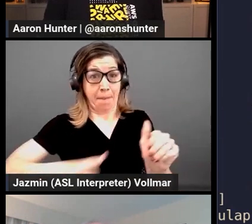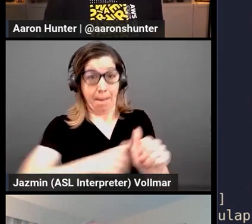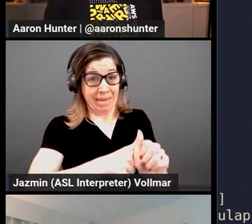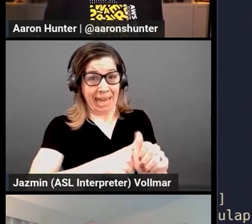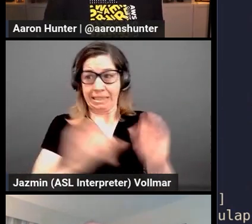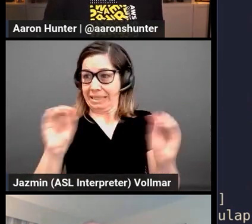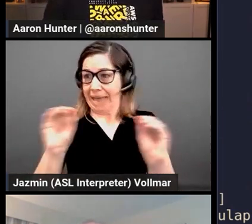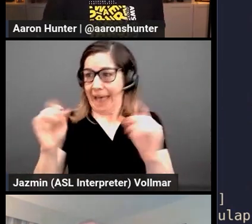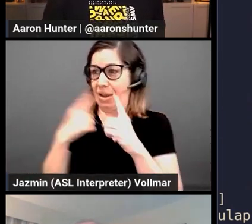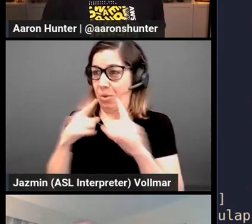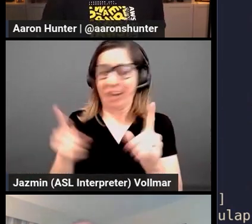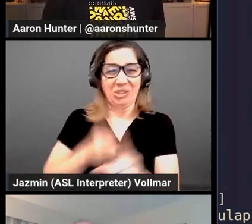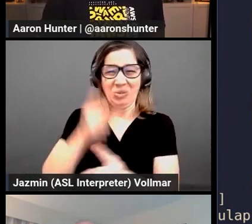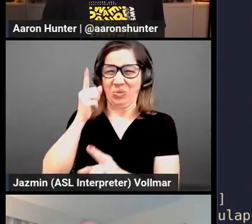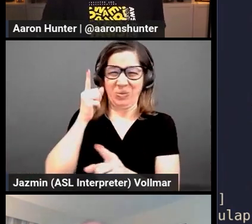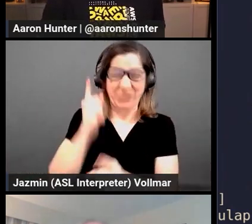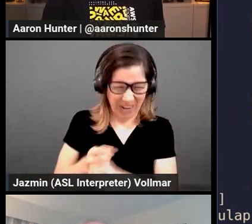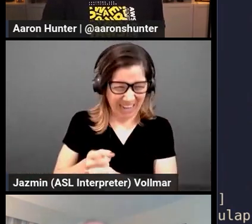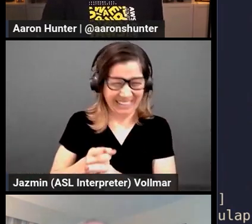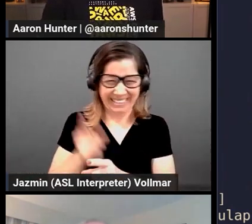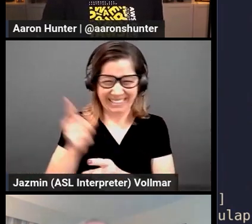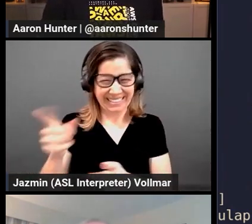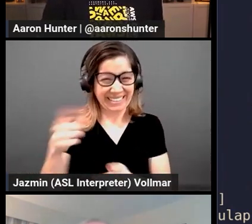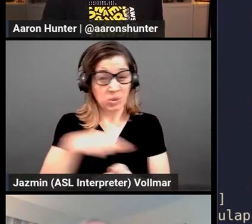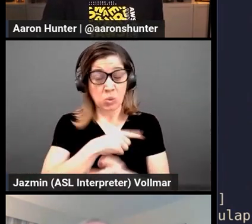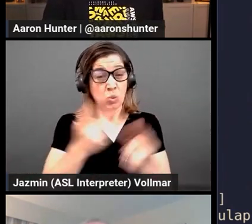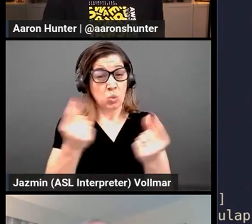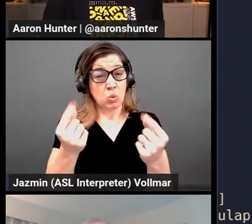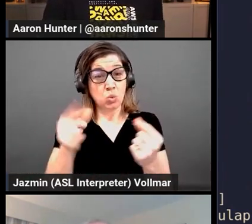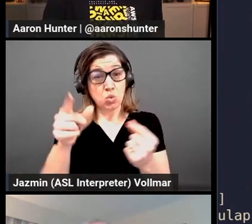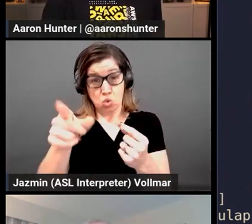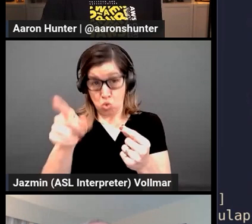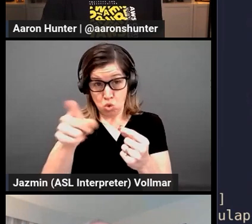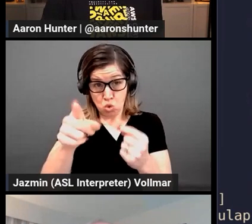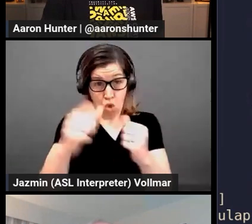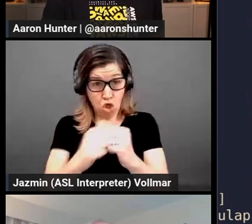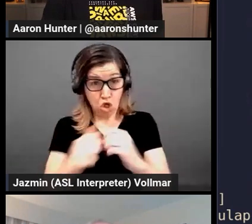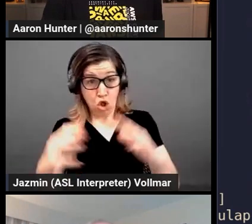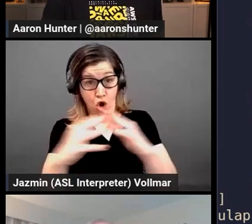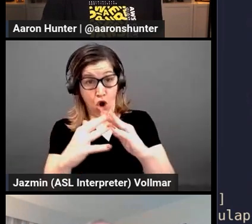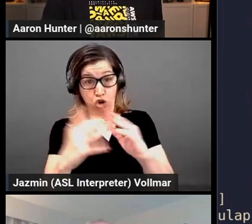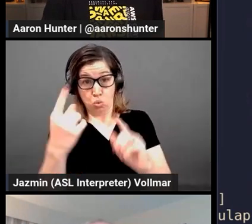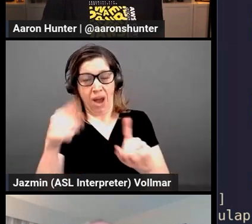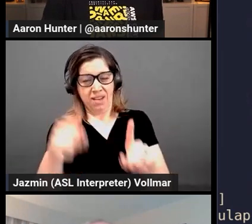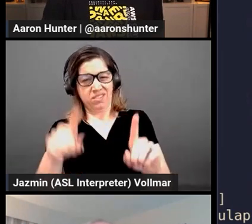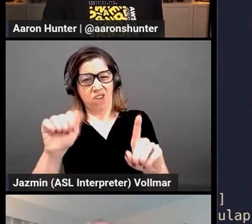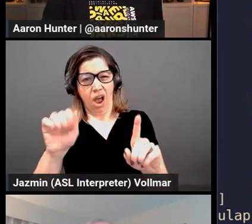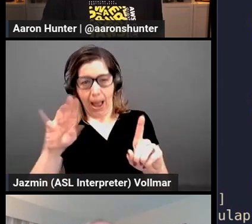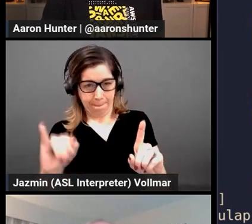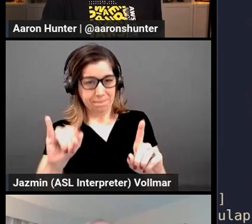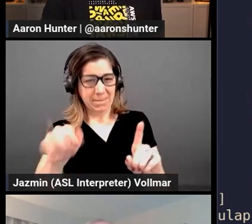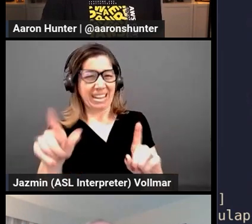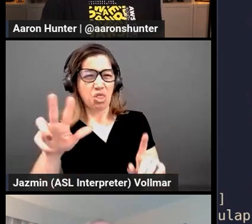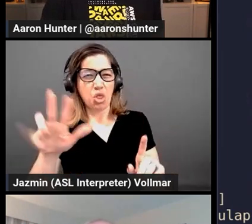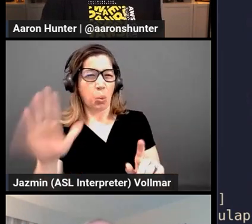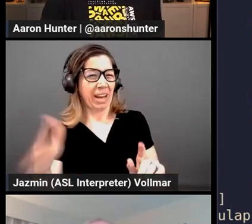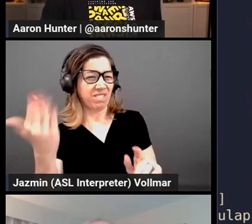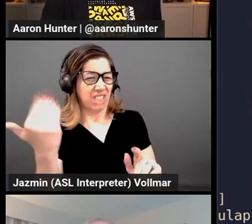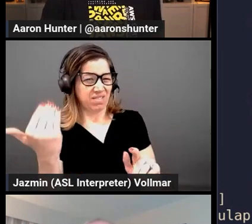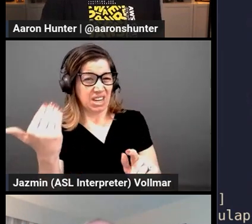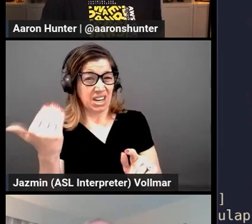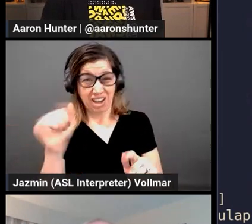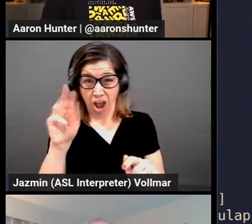exactly. Yep. And so what we want to do is, when you launch one of these AMIs, so if you launch this 315 AMI, you